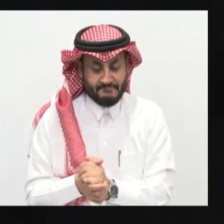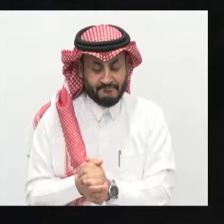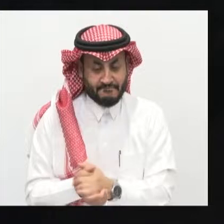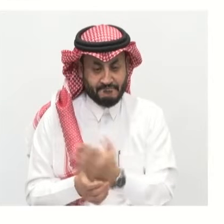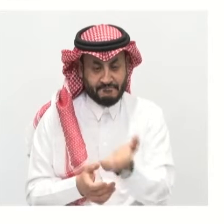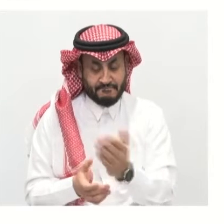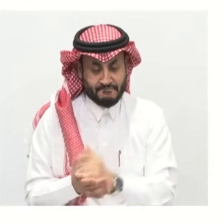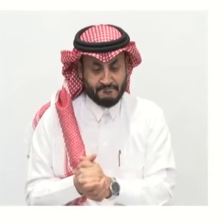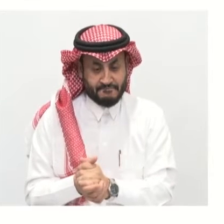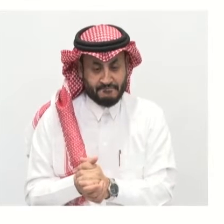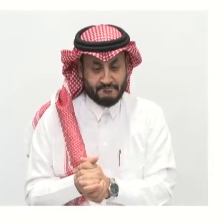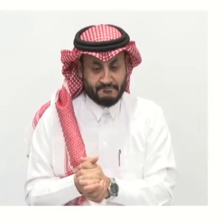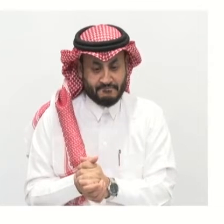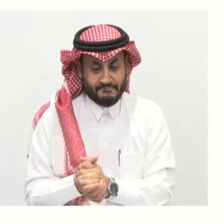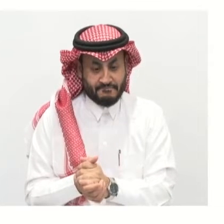let's begin.